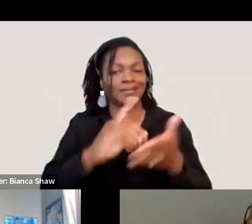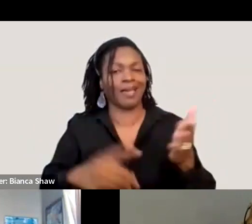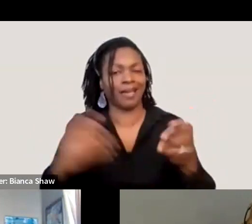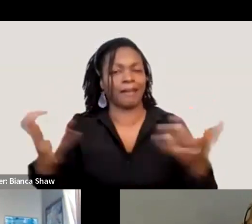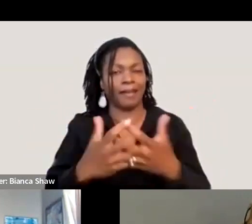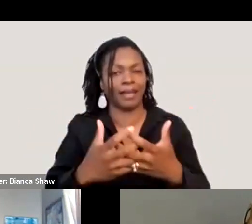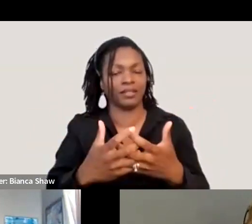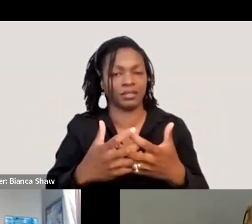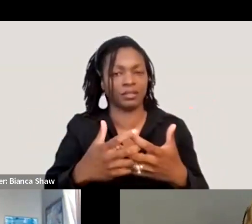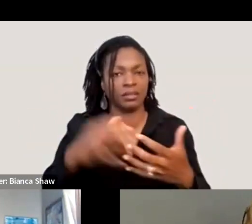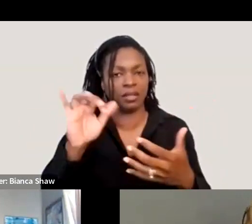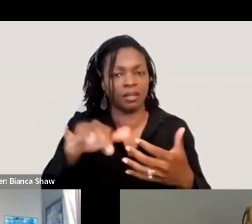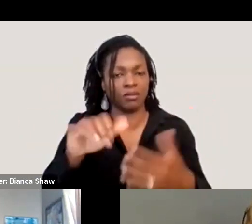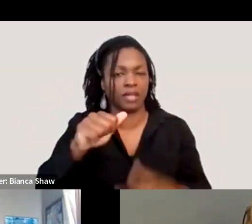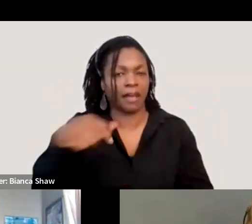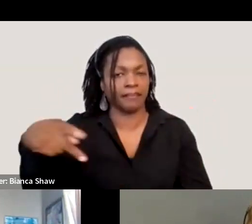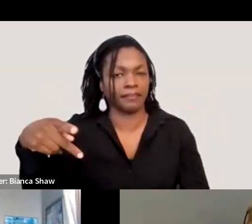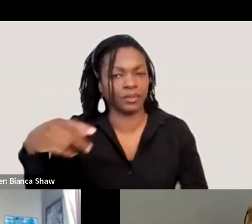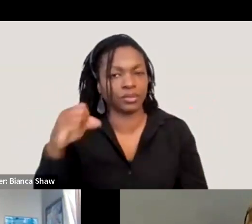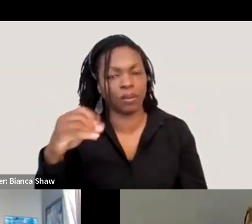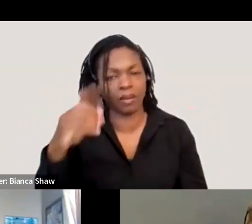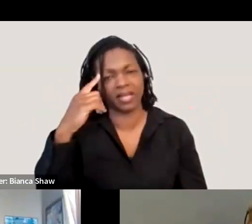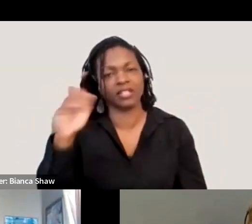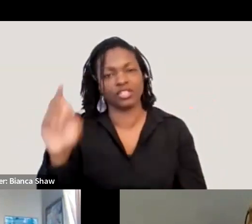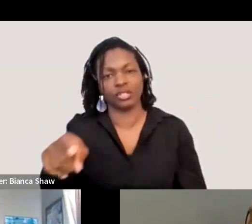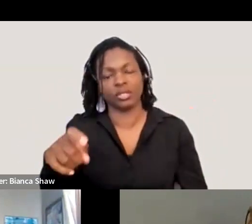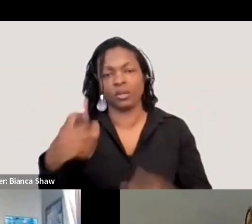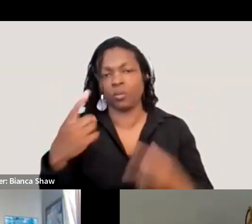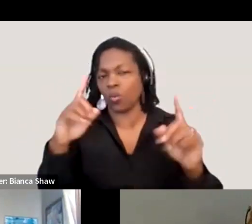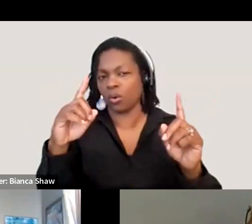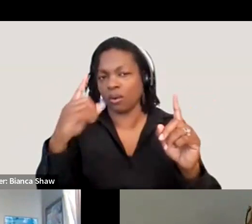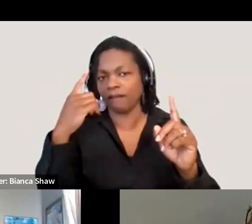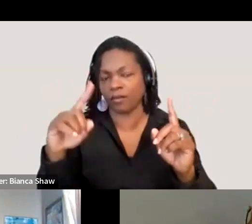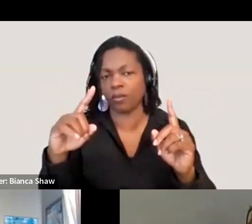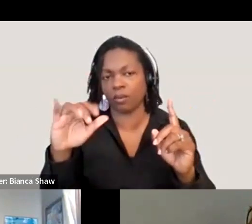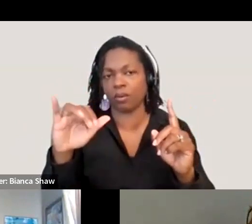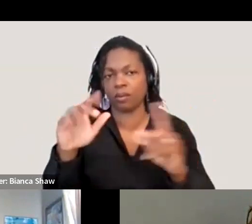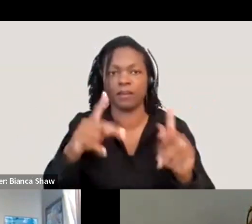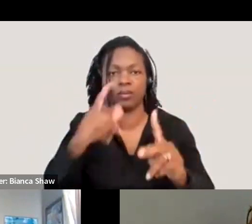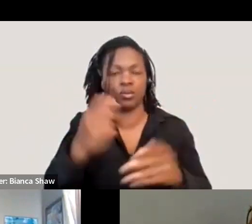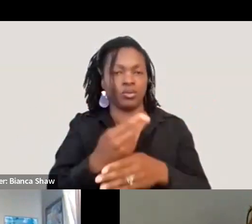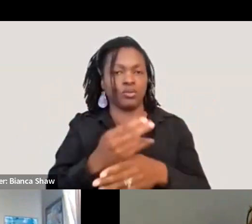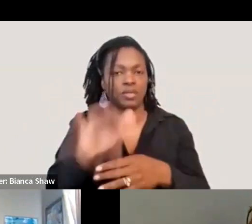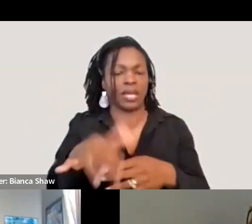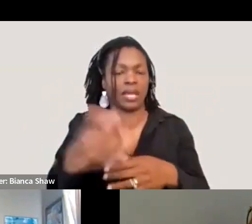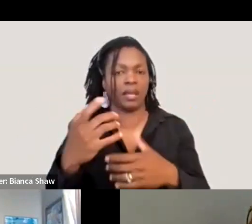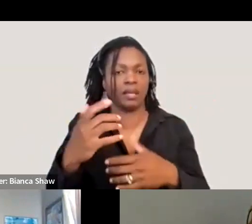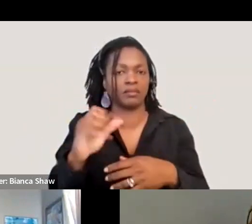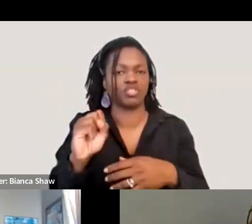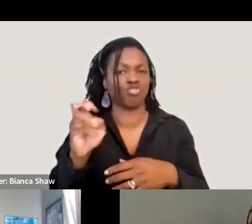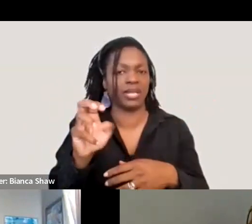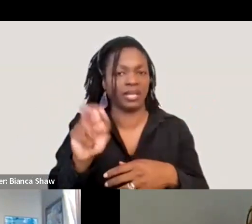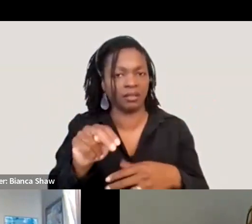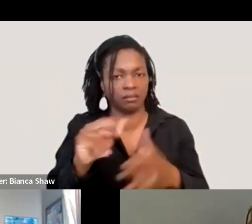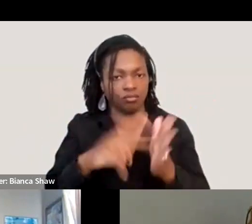think that it should be suitable for people using screen readers and other disabilities that affect